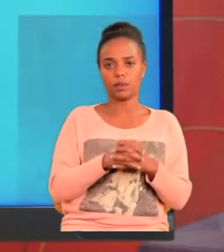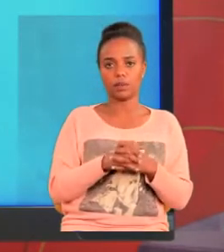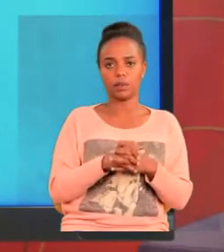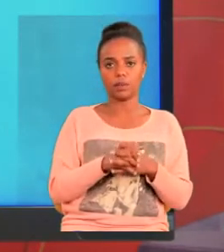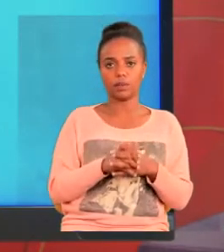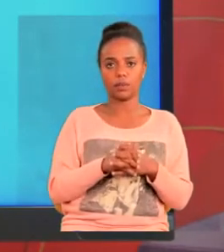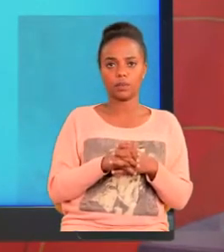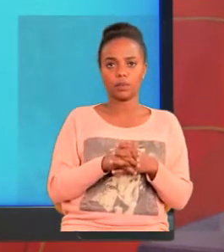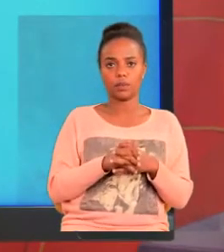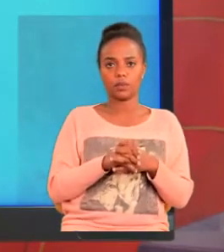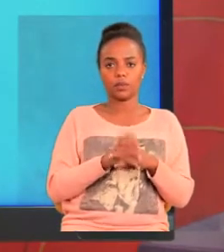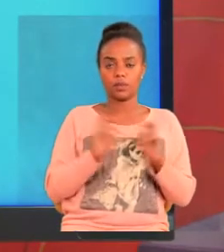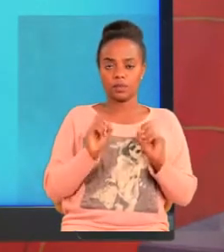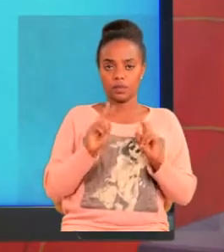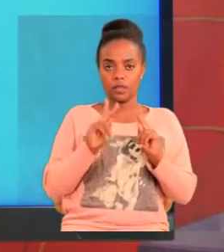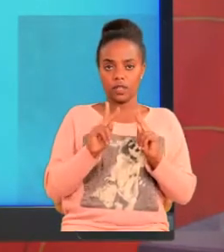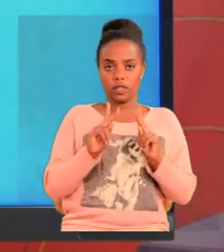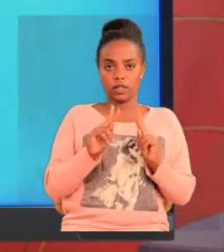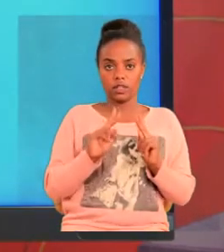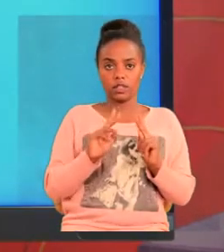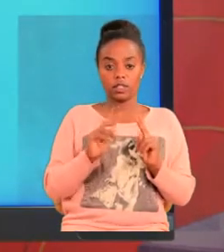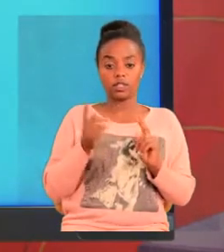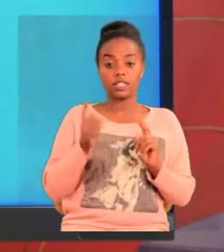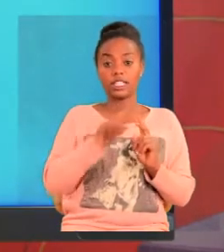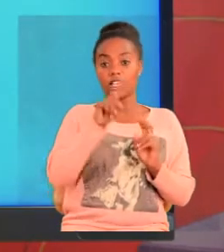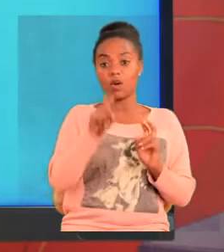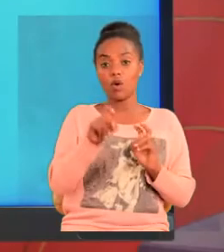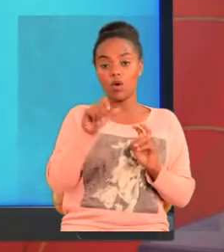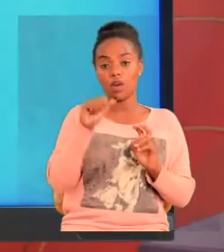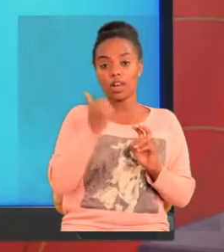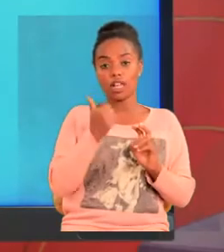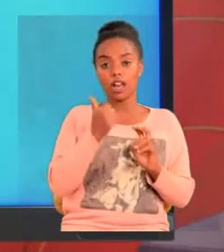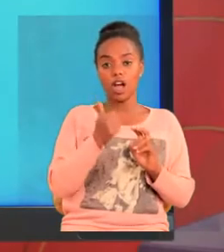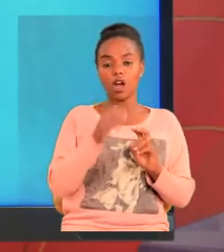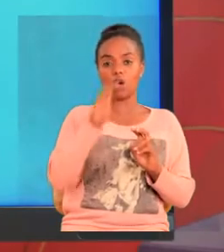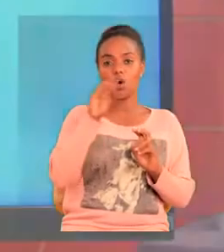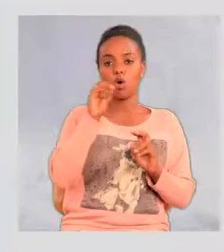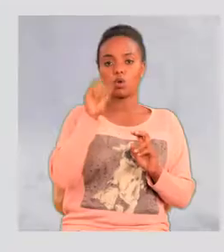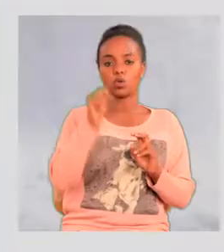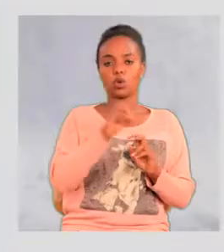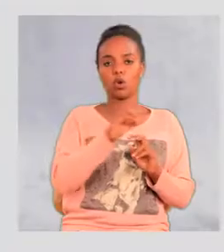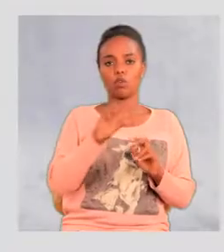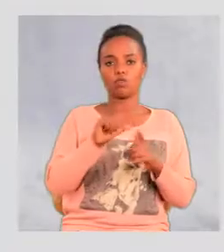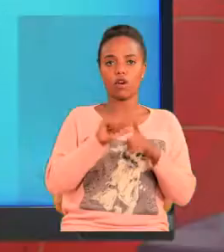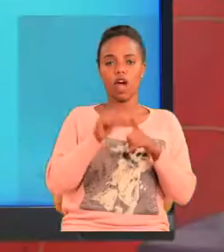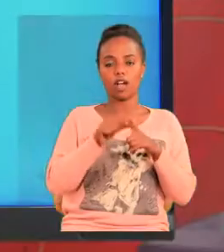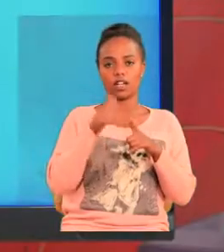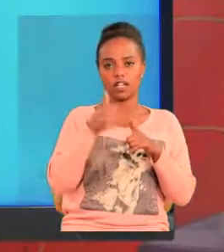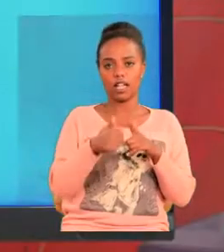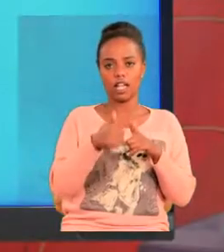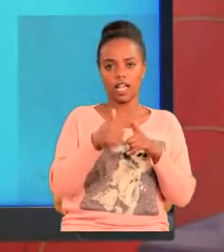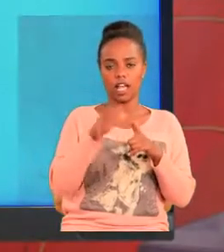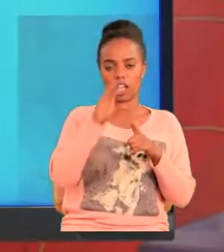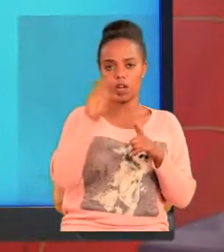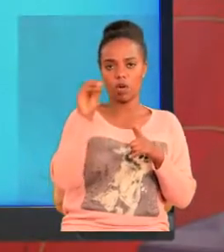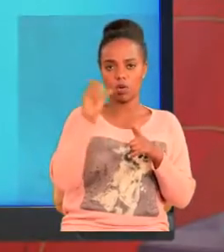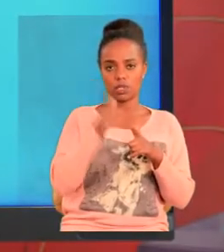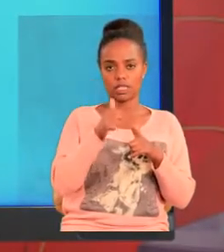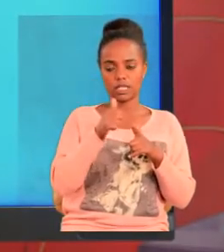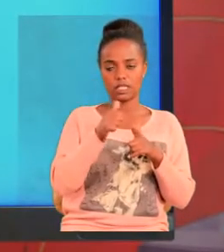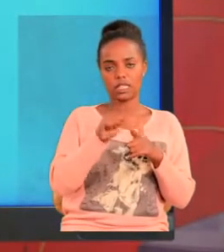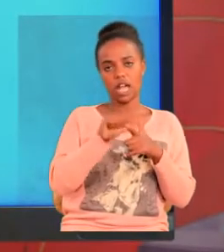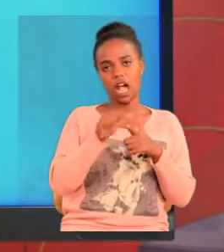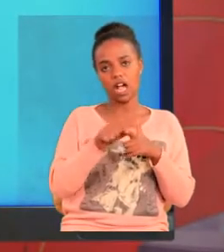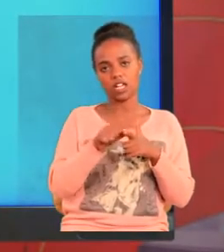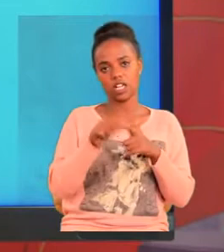Okay, now we are also asked to find the cosine of angle A. To find this cosine of angle A,